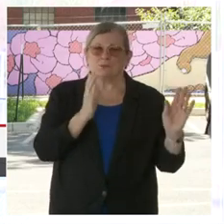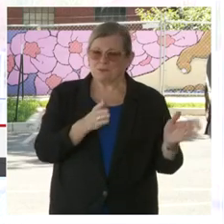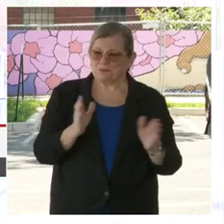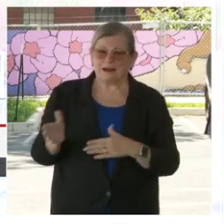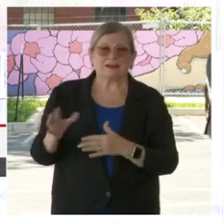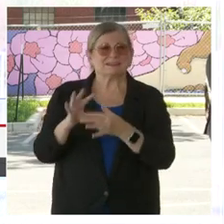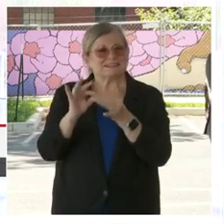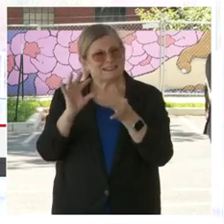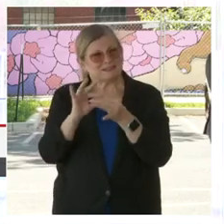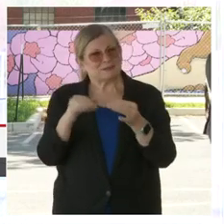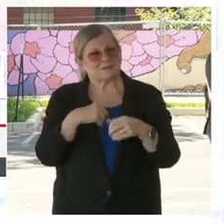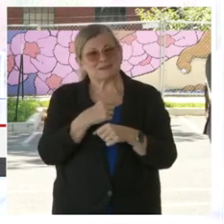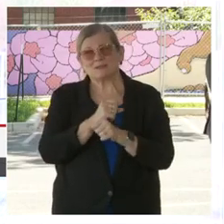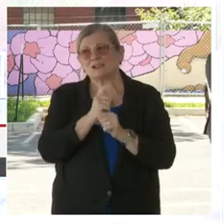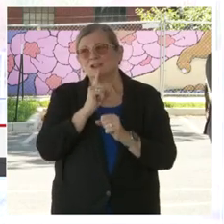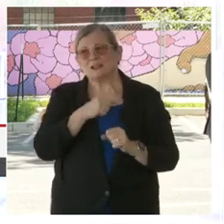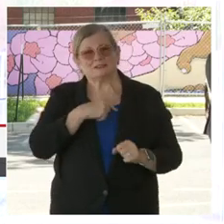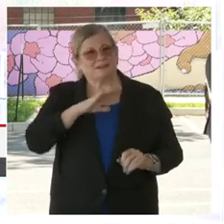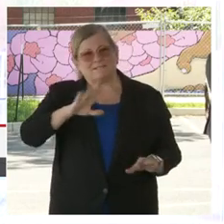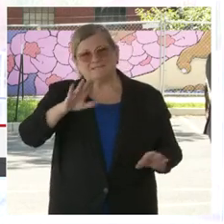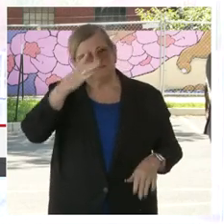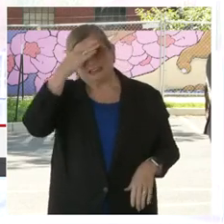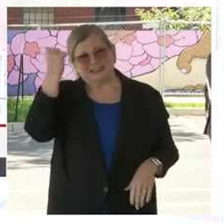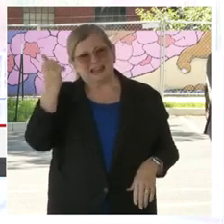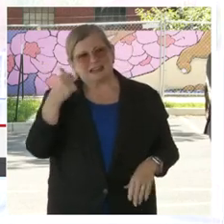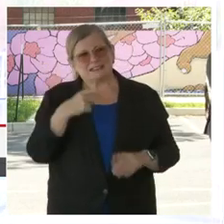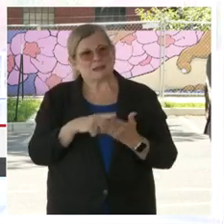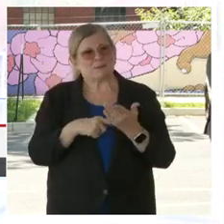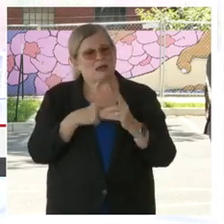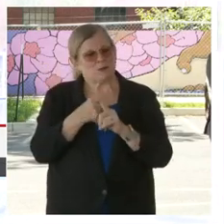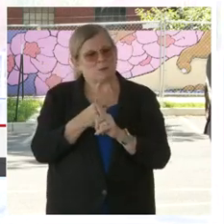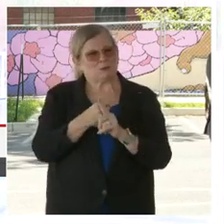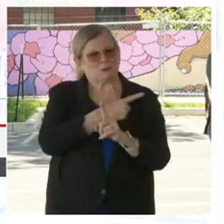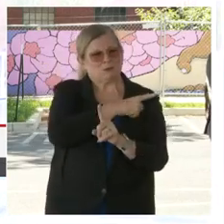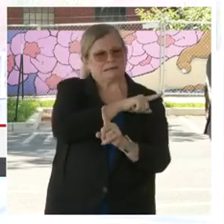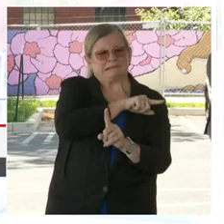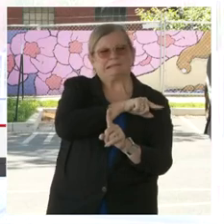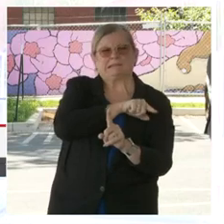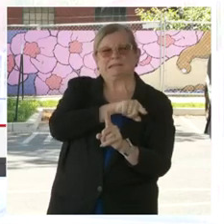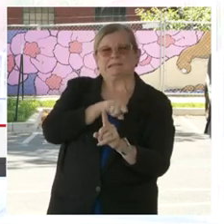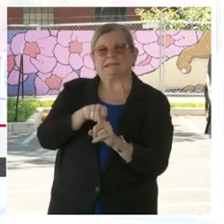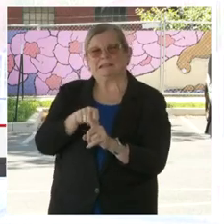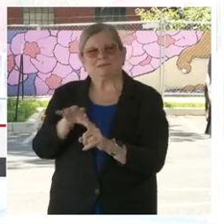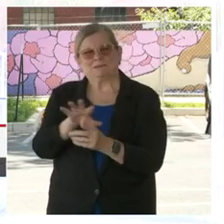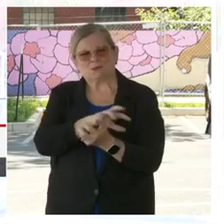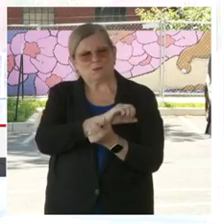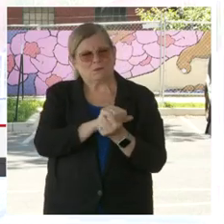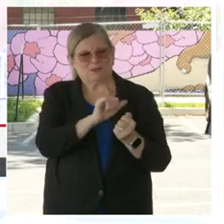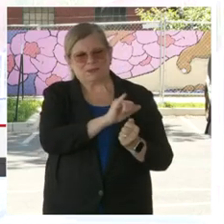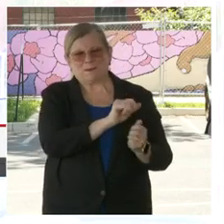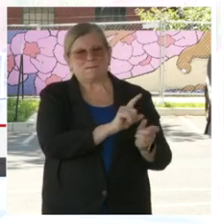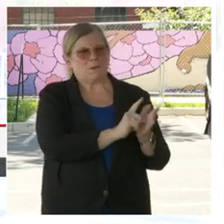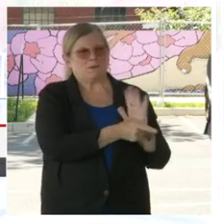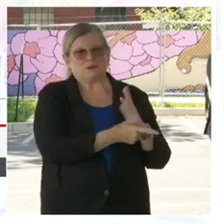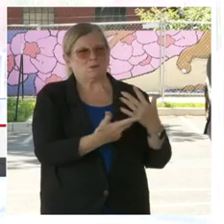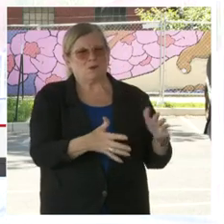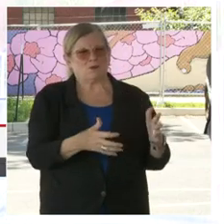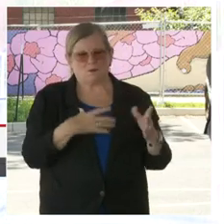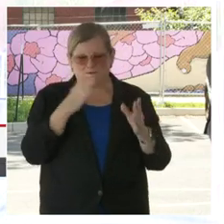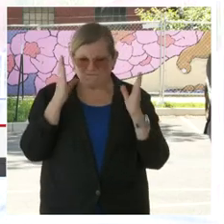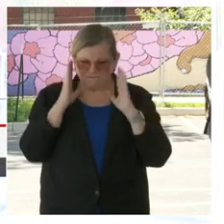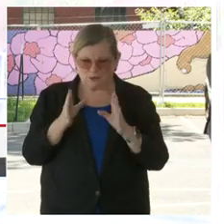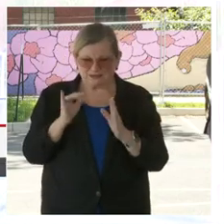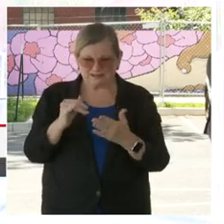forget anything. Sometimes I try to go off the head and it ruins the moment. A few years ago, I met Dan